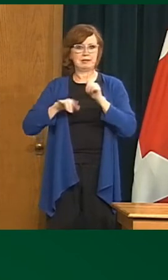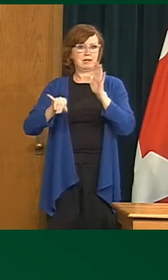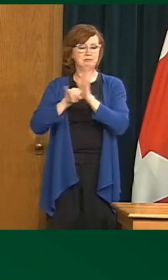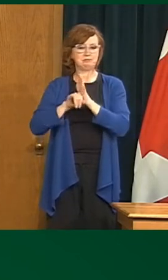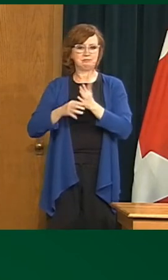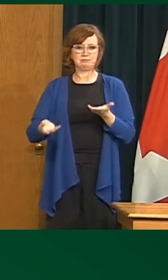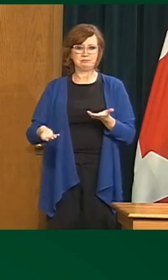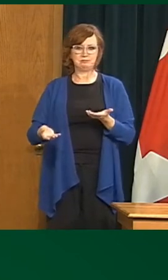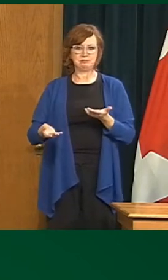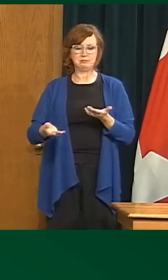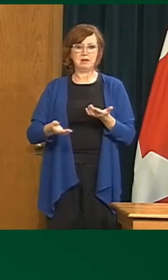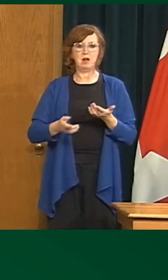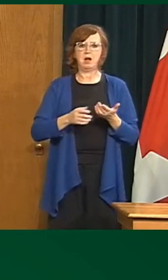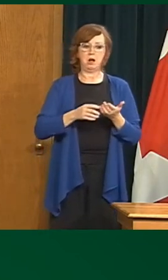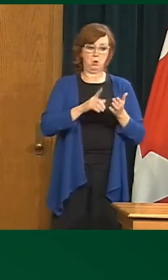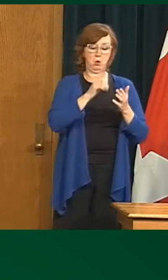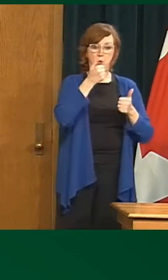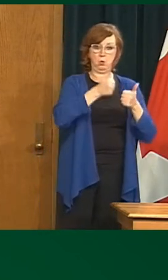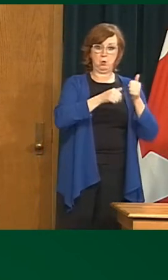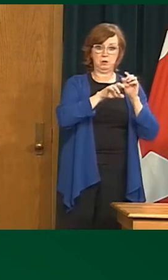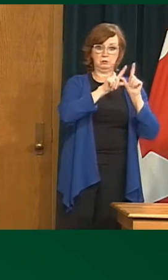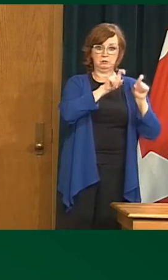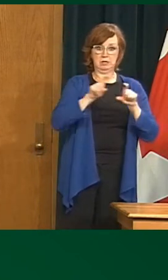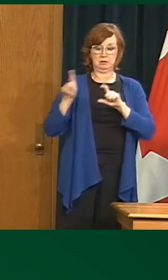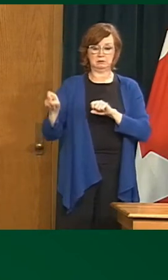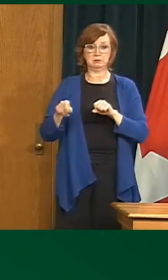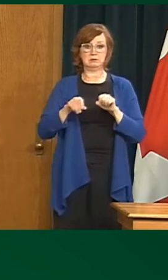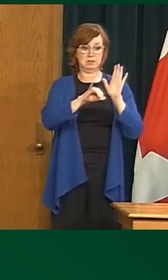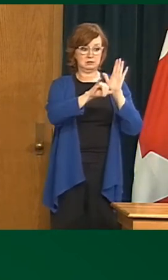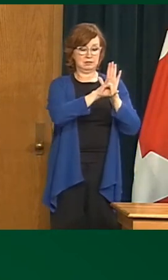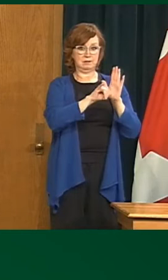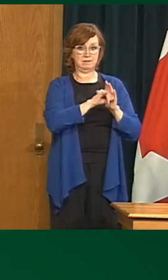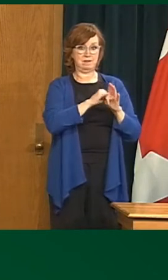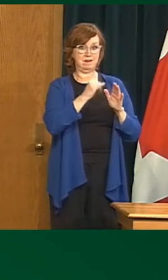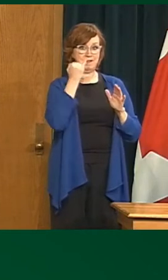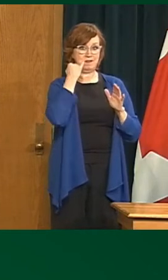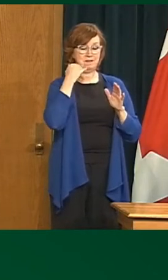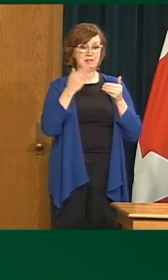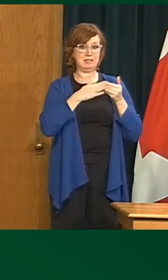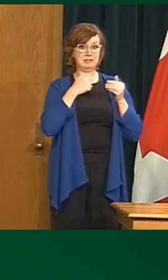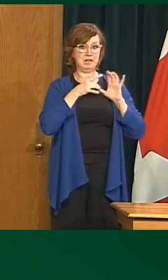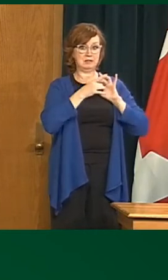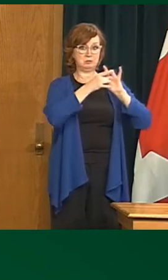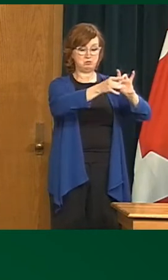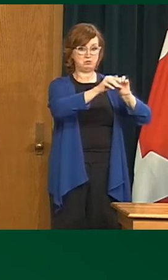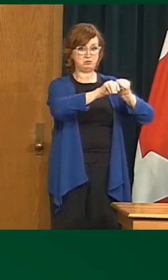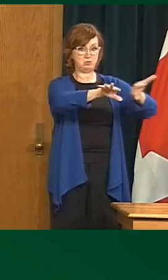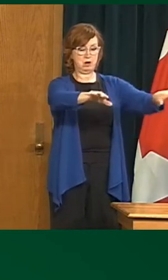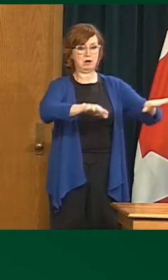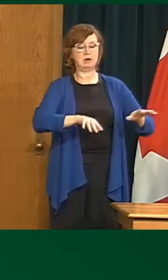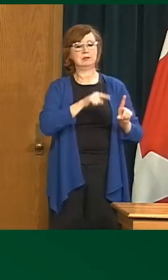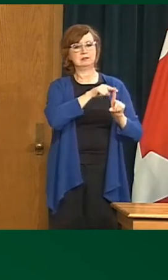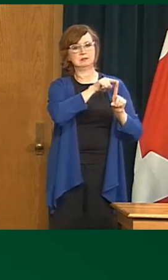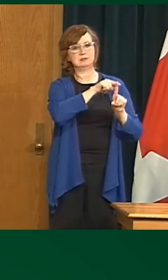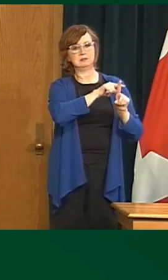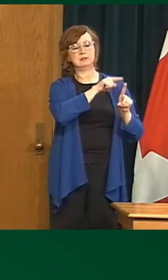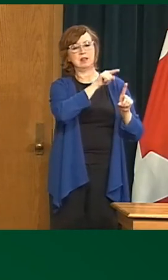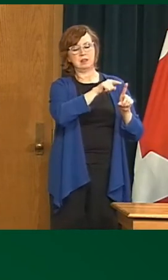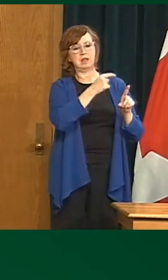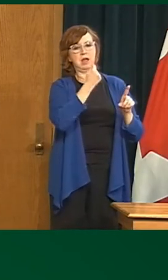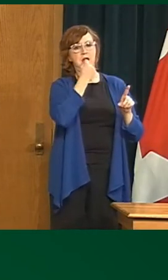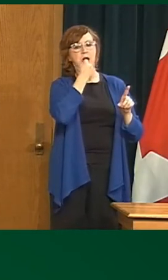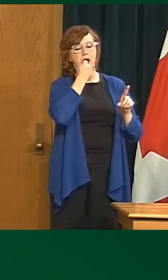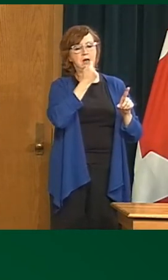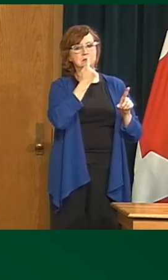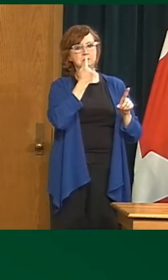So the PCR test will still remain an important test, but over time, the serological test may inform you were you ever infected in